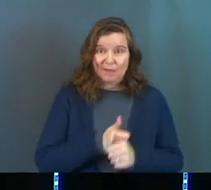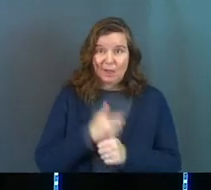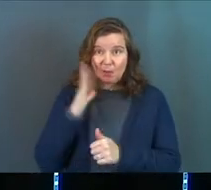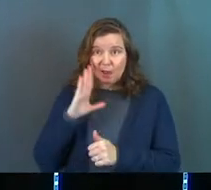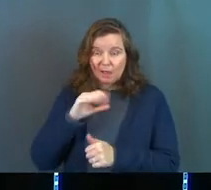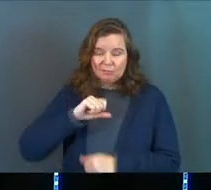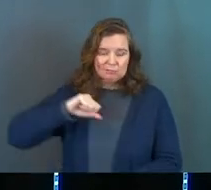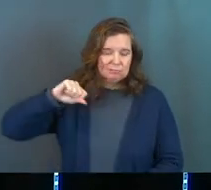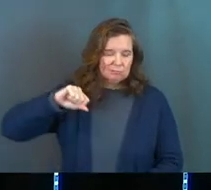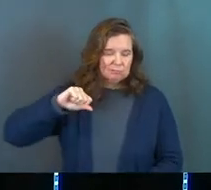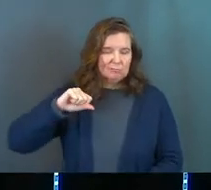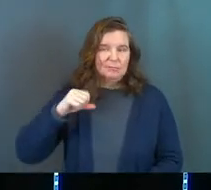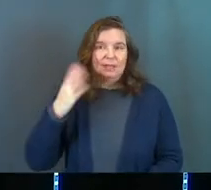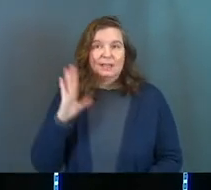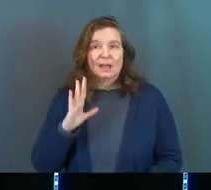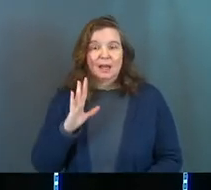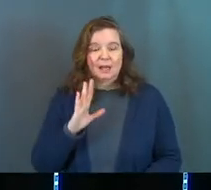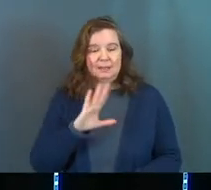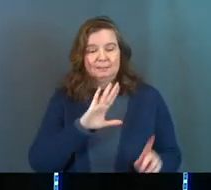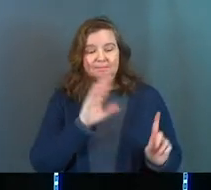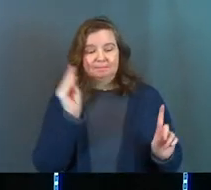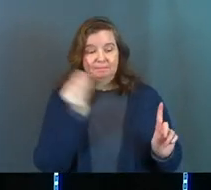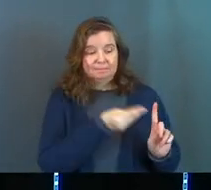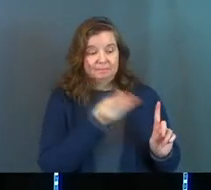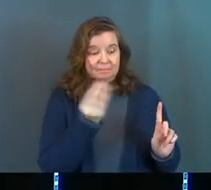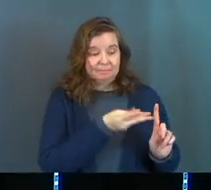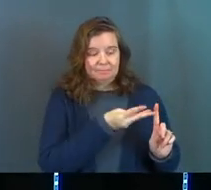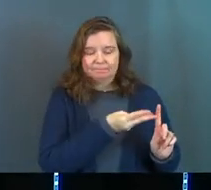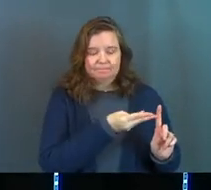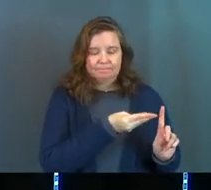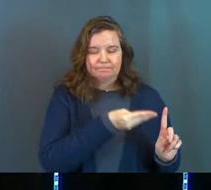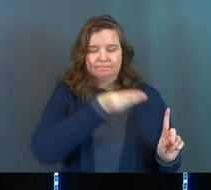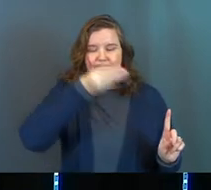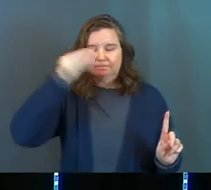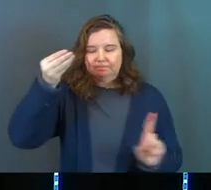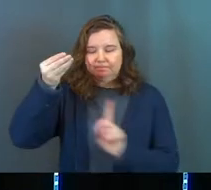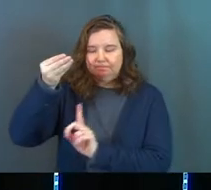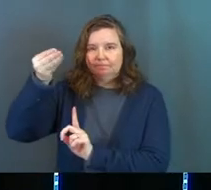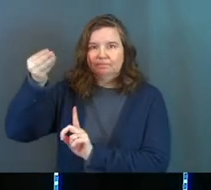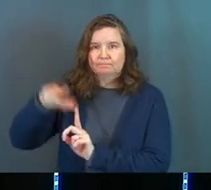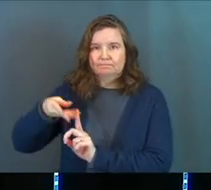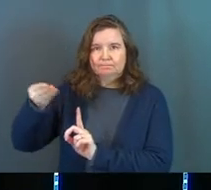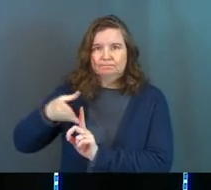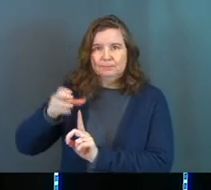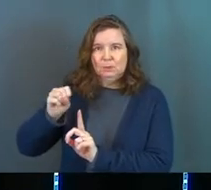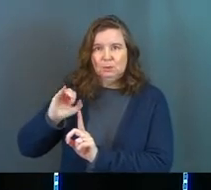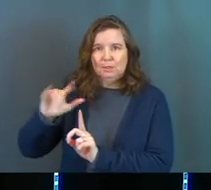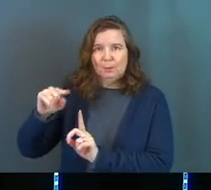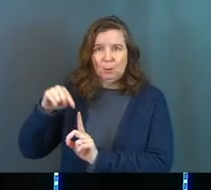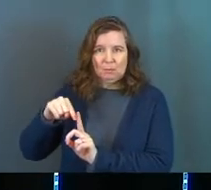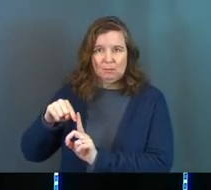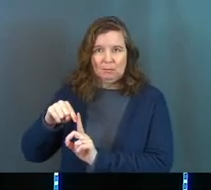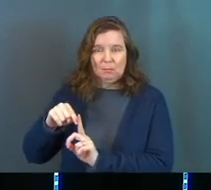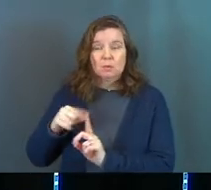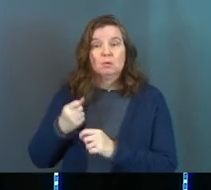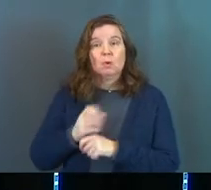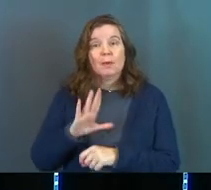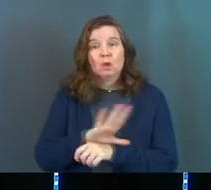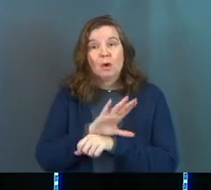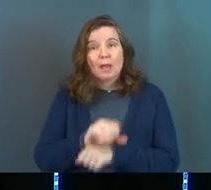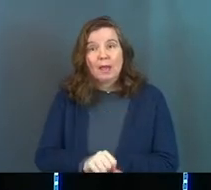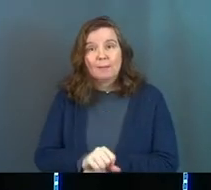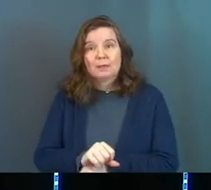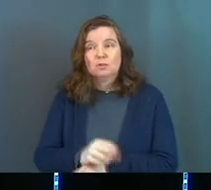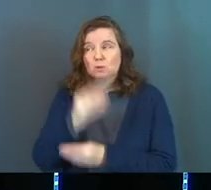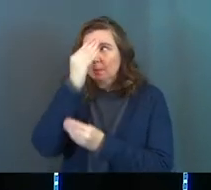God, God moved the word to Samuel. And that's a picture of us. So make it your habit